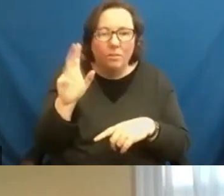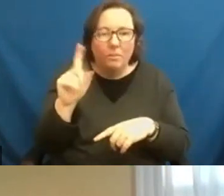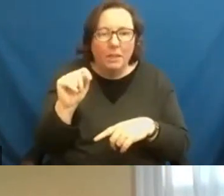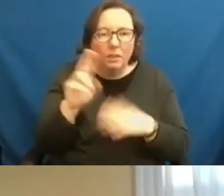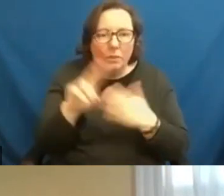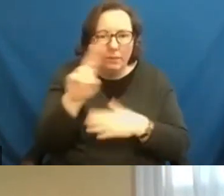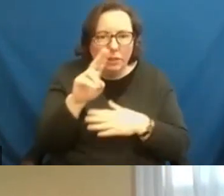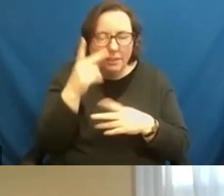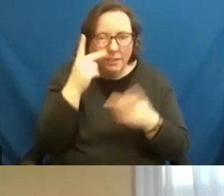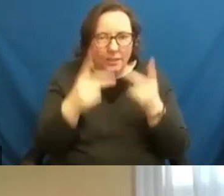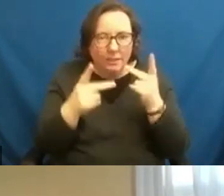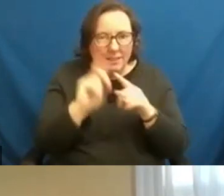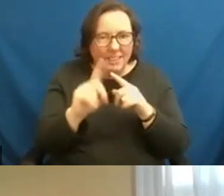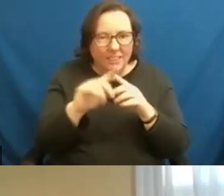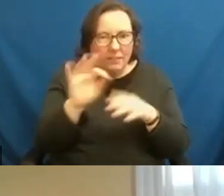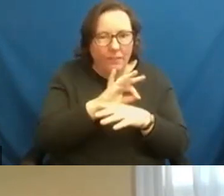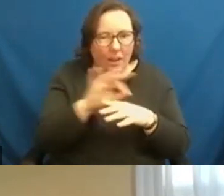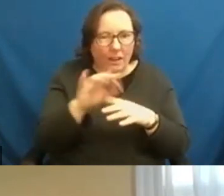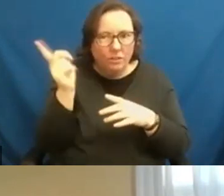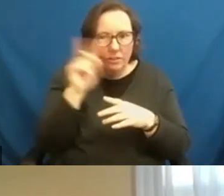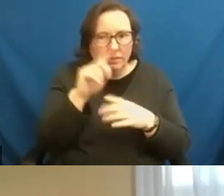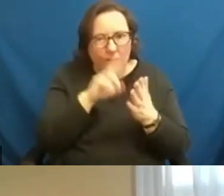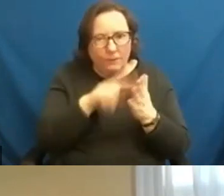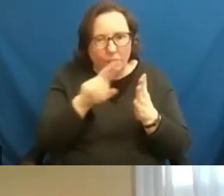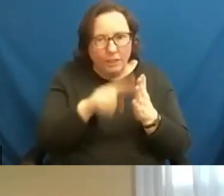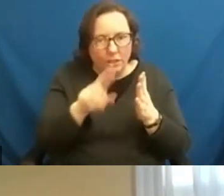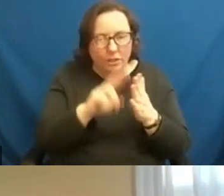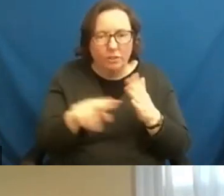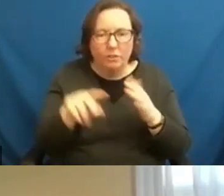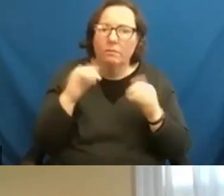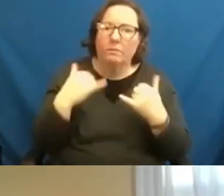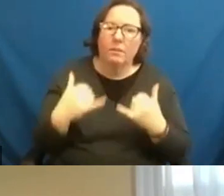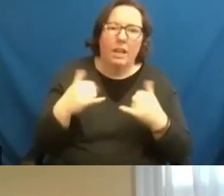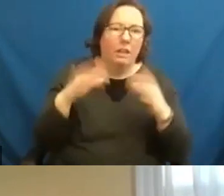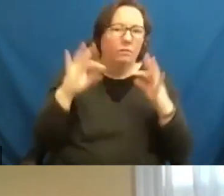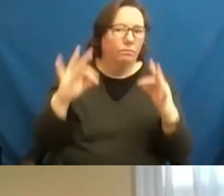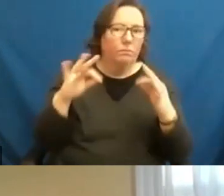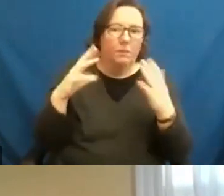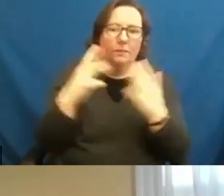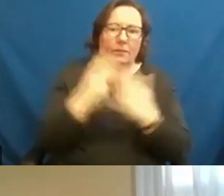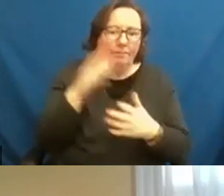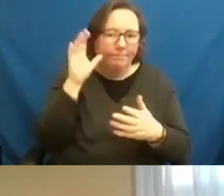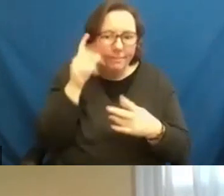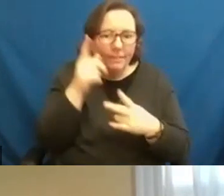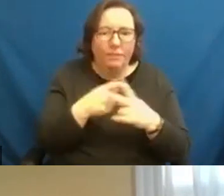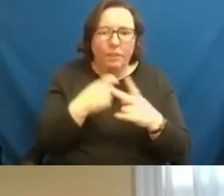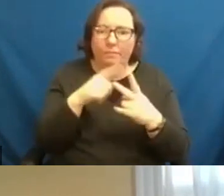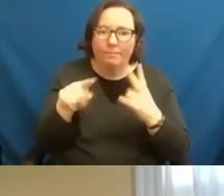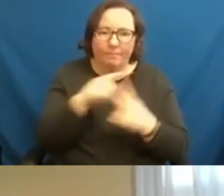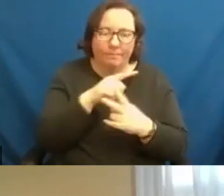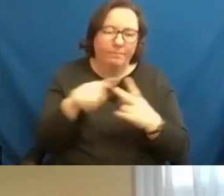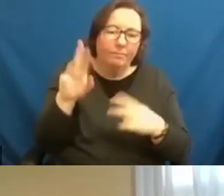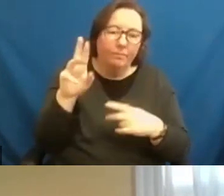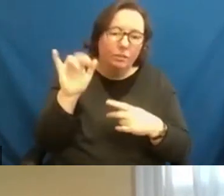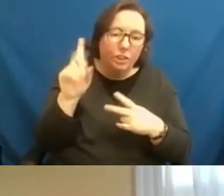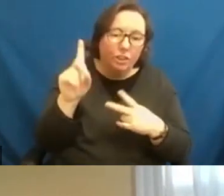the factors that he's looked at, and we could not be in better hands than those of Richard Kallenberg and Michelle